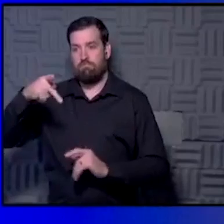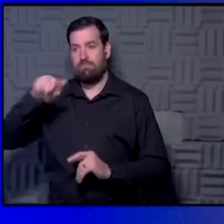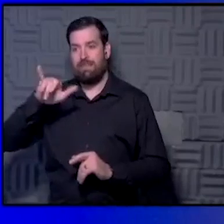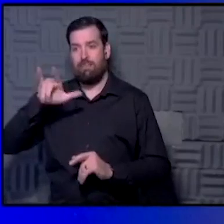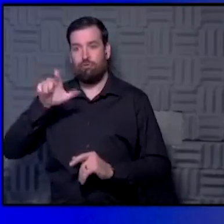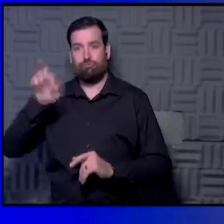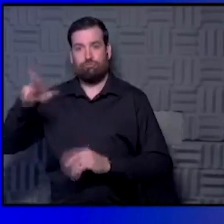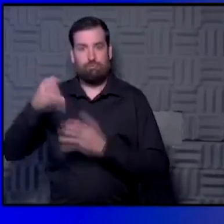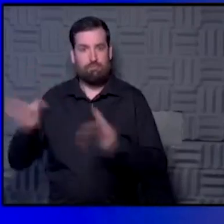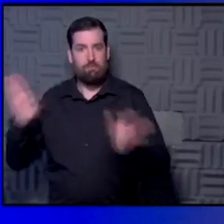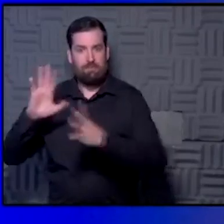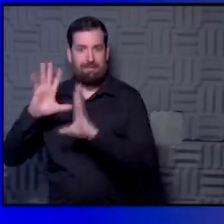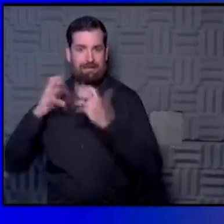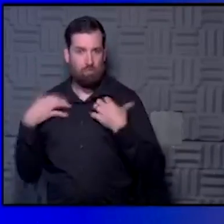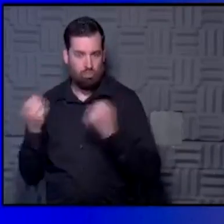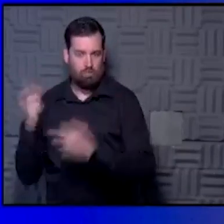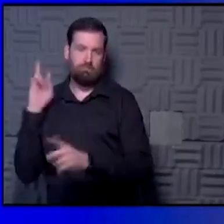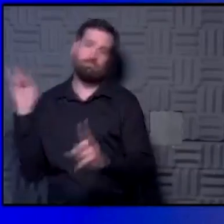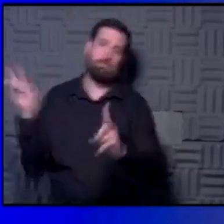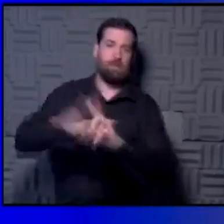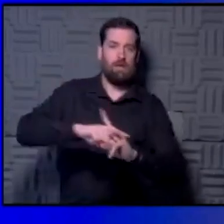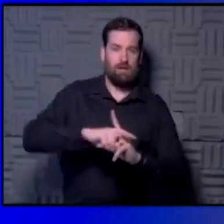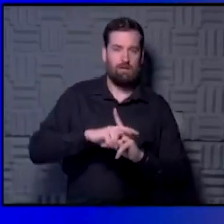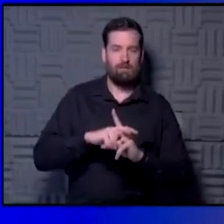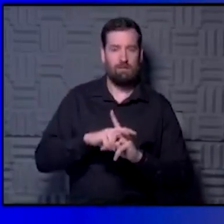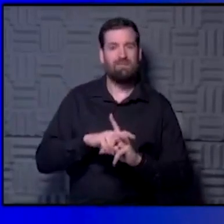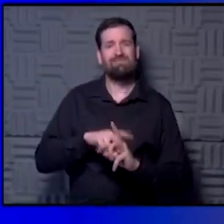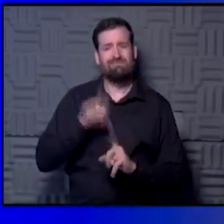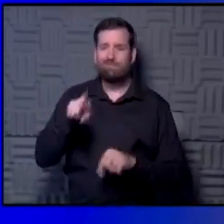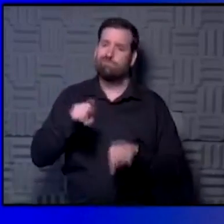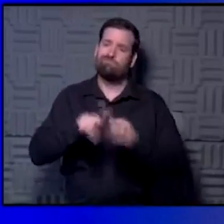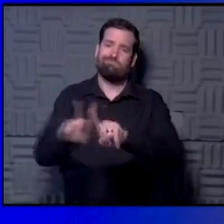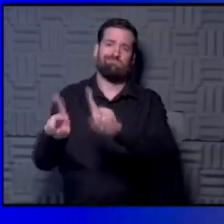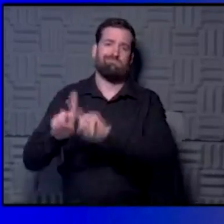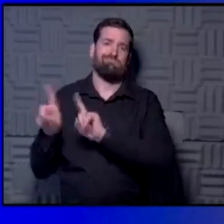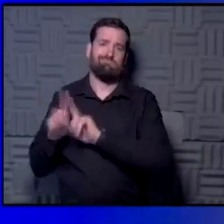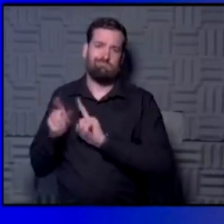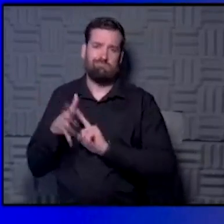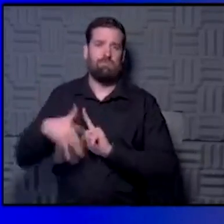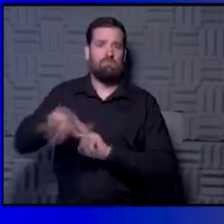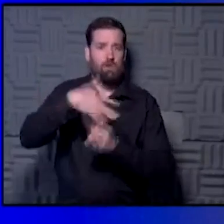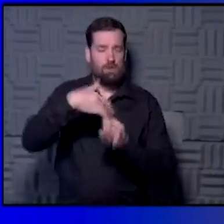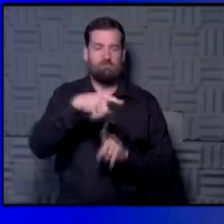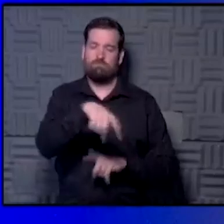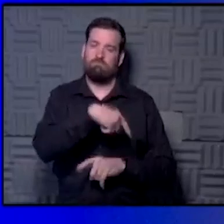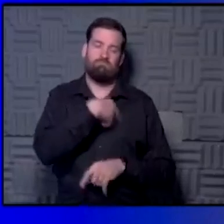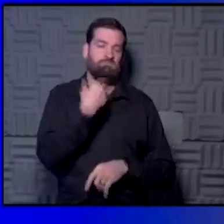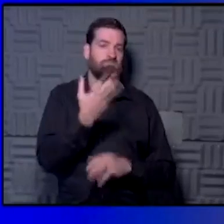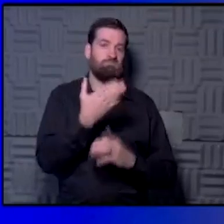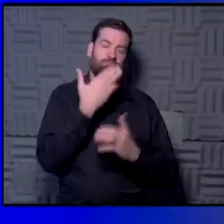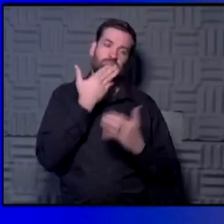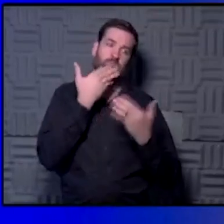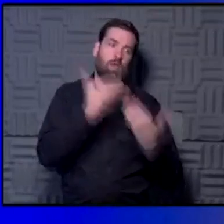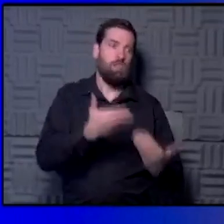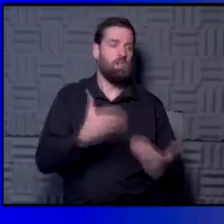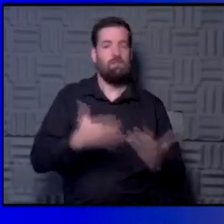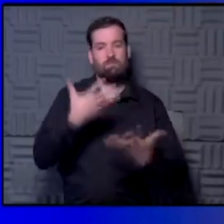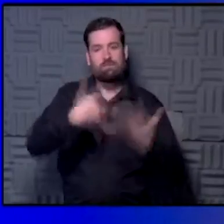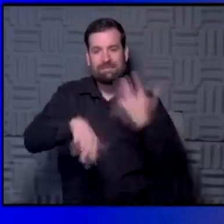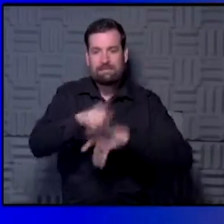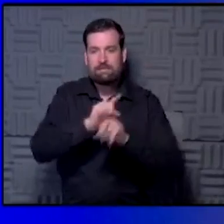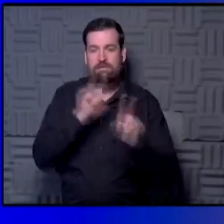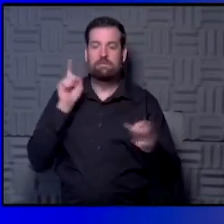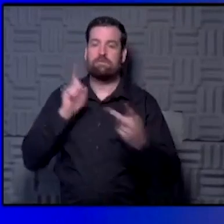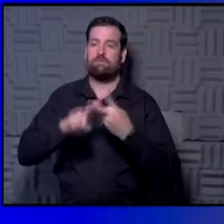public health, and that's what we have to do moving forward for a lot of different environments, and they have done it sounds like very well. The distancing,